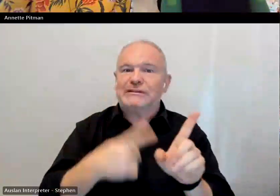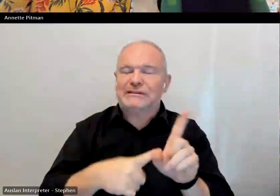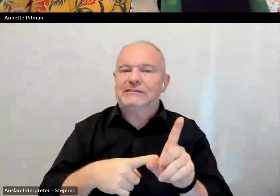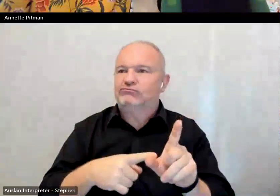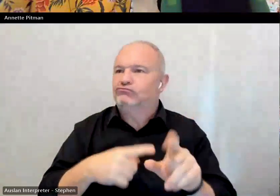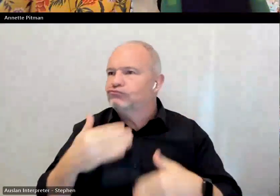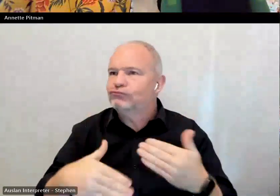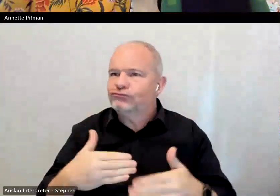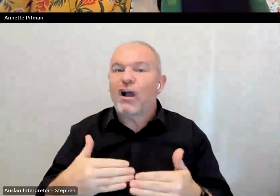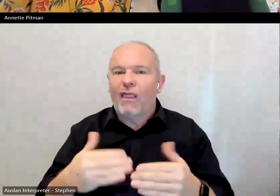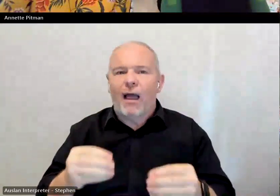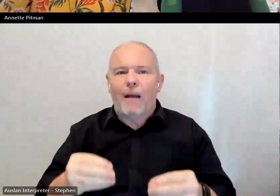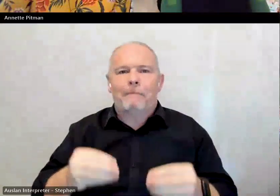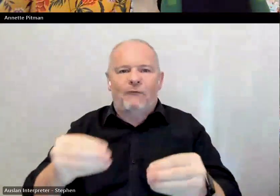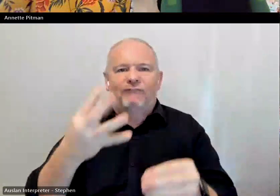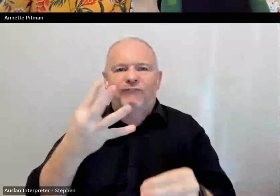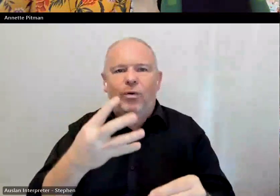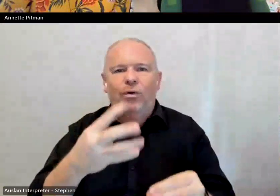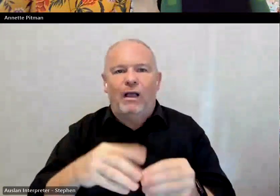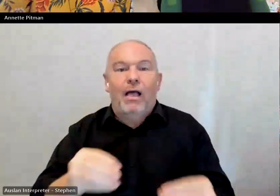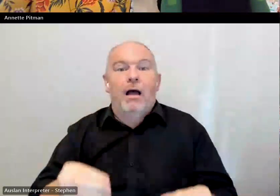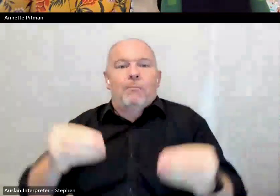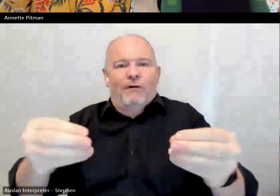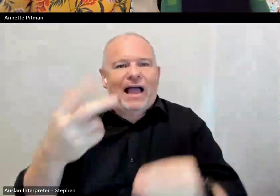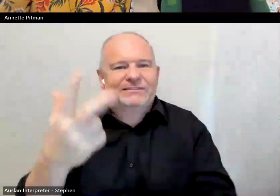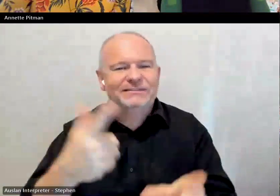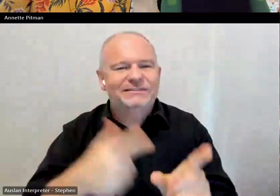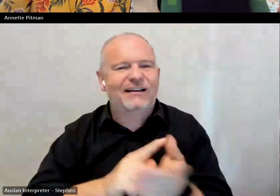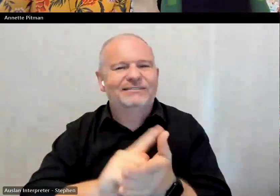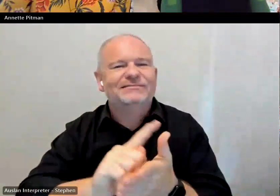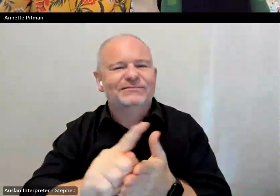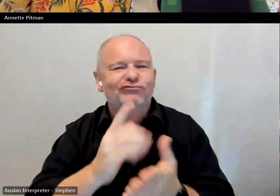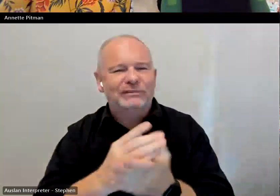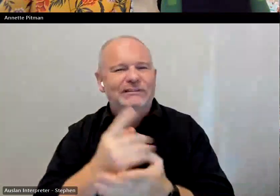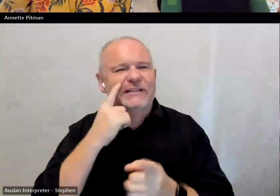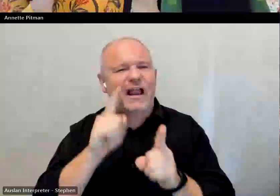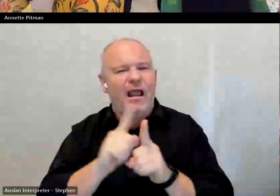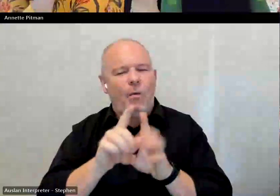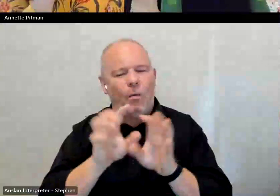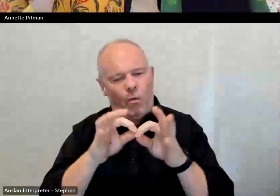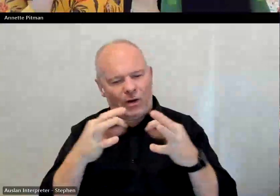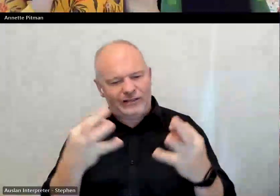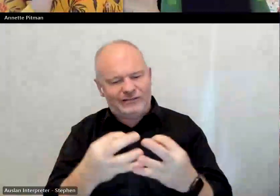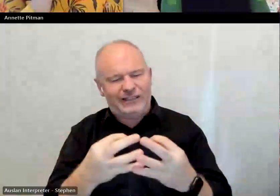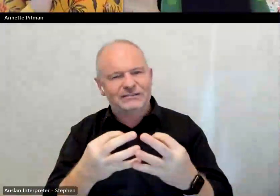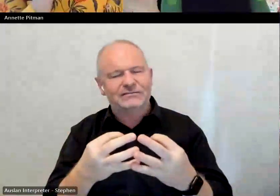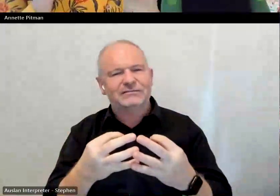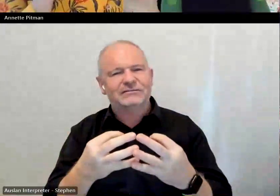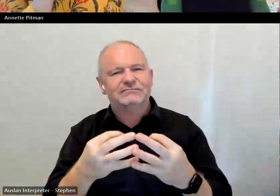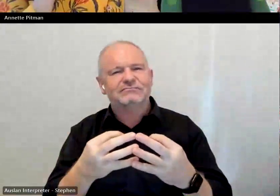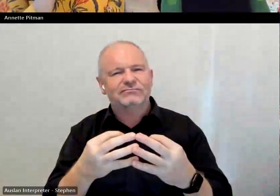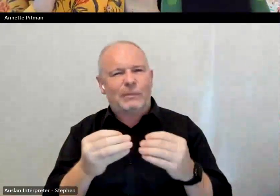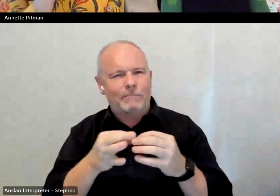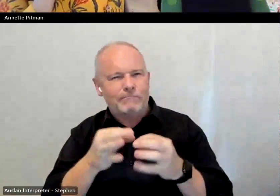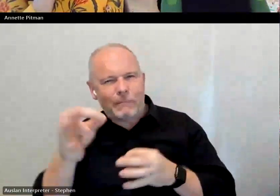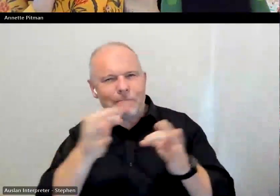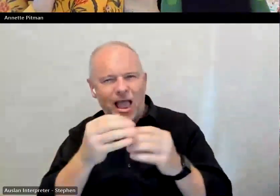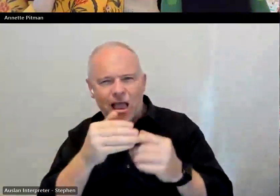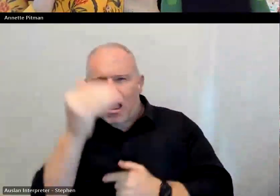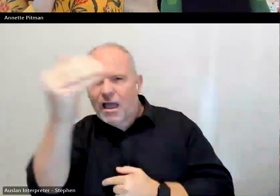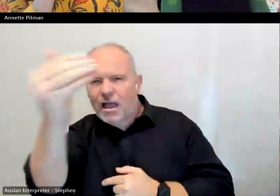to the 4-year and then move to the 8-year. So it's really seen as an organisational trajectory.